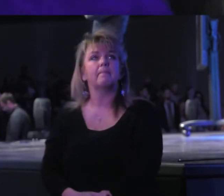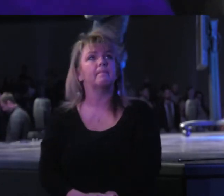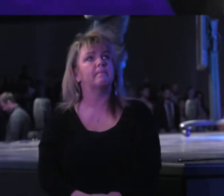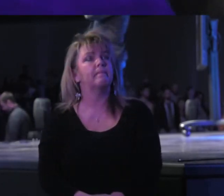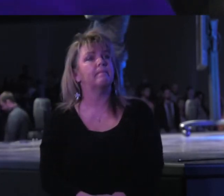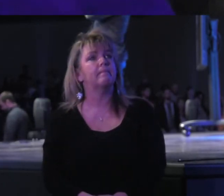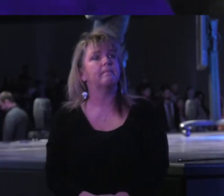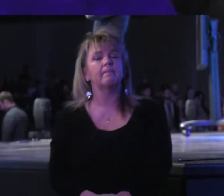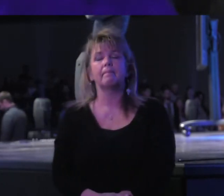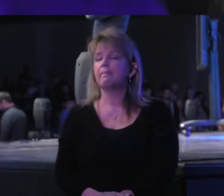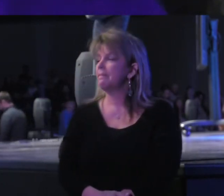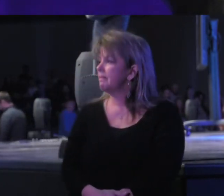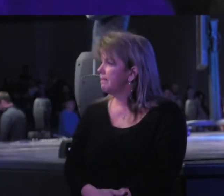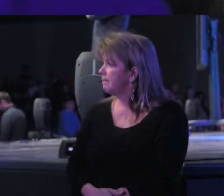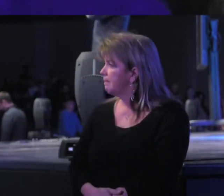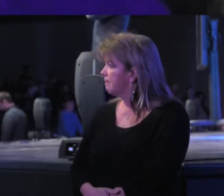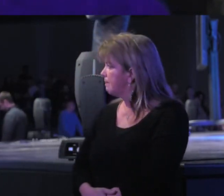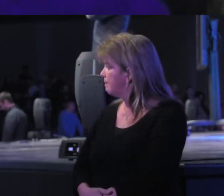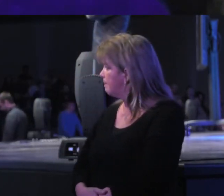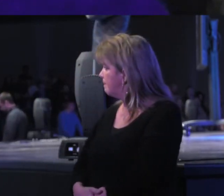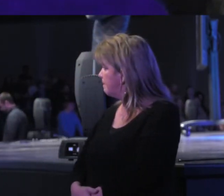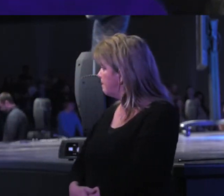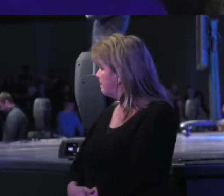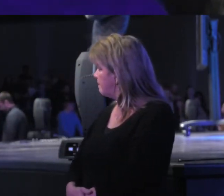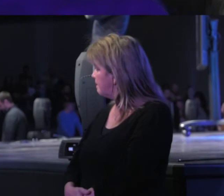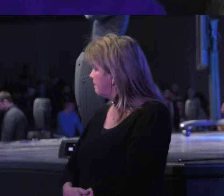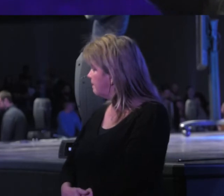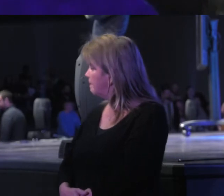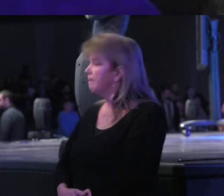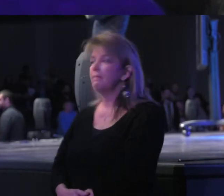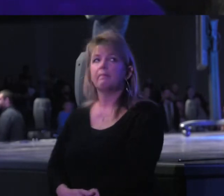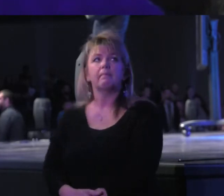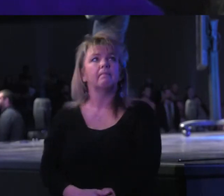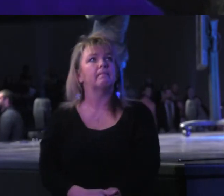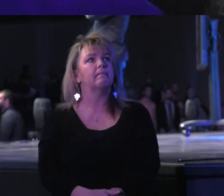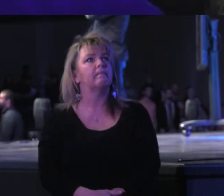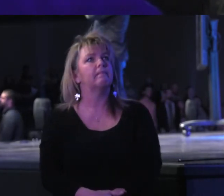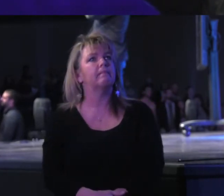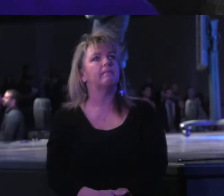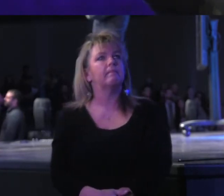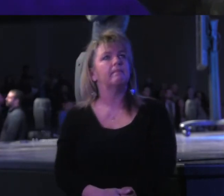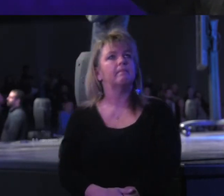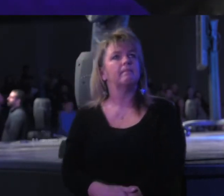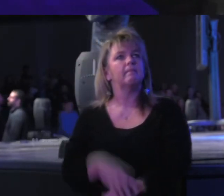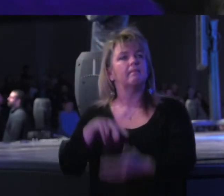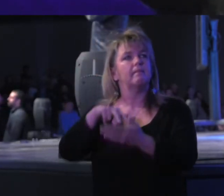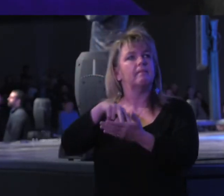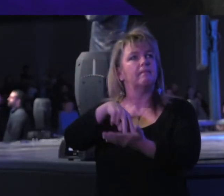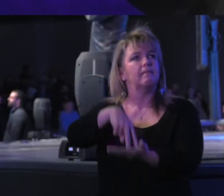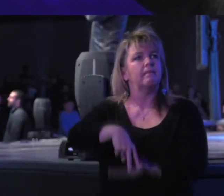giving honor to whom honor is due, Jesus alone. I'll stand.